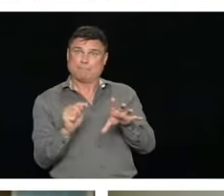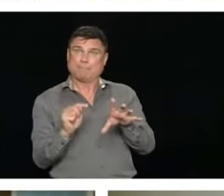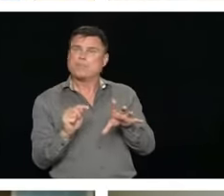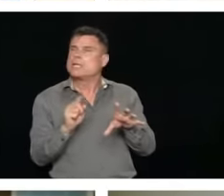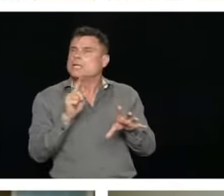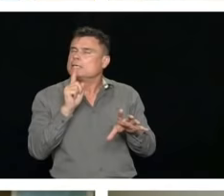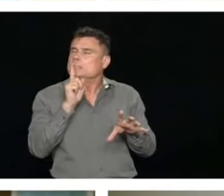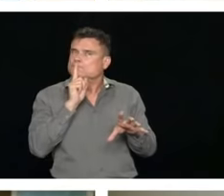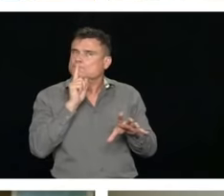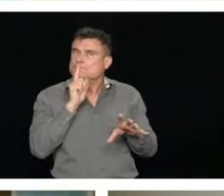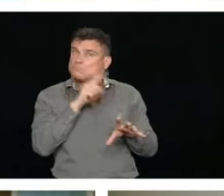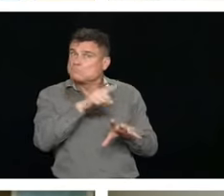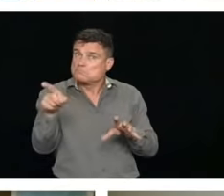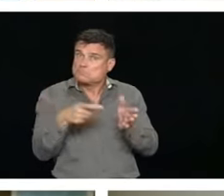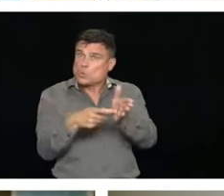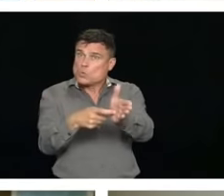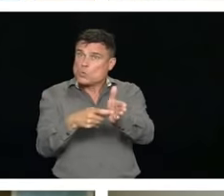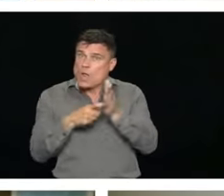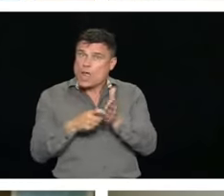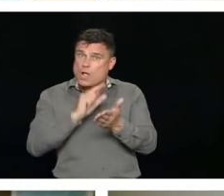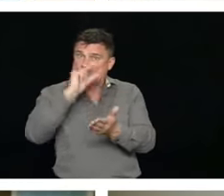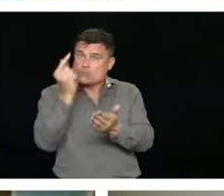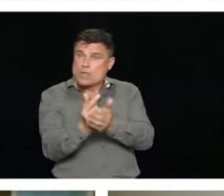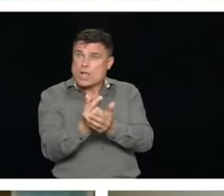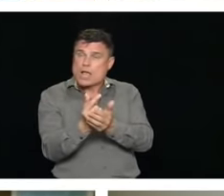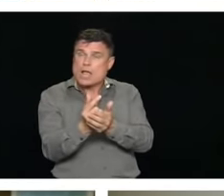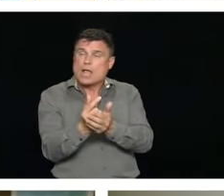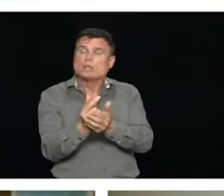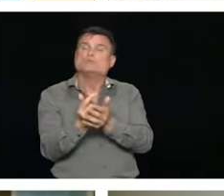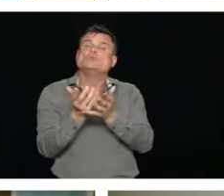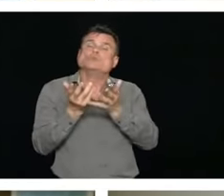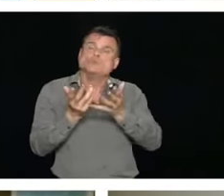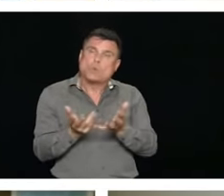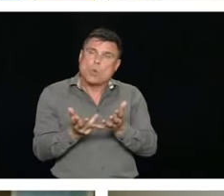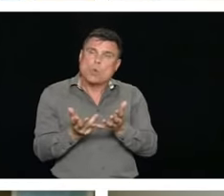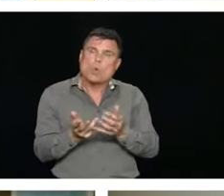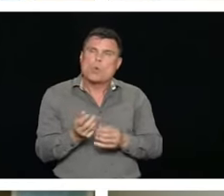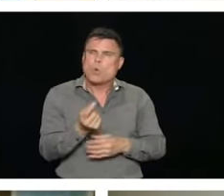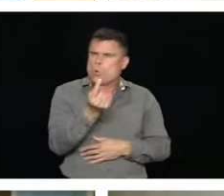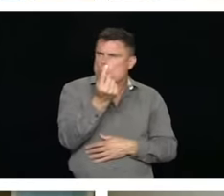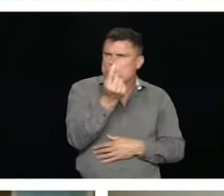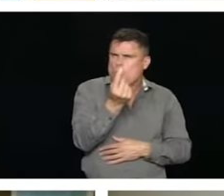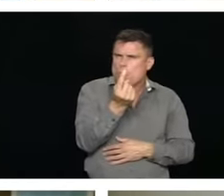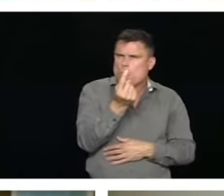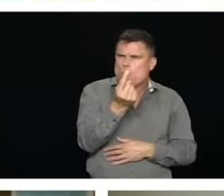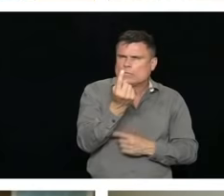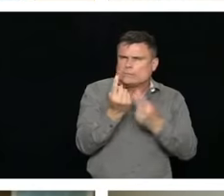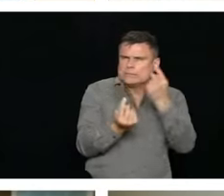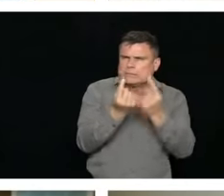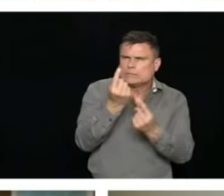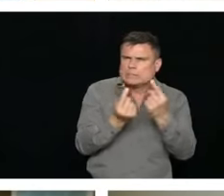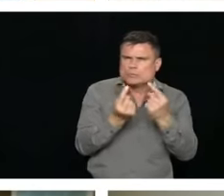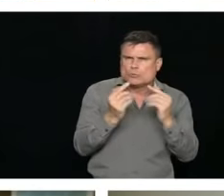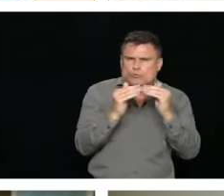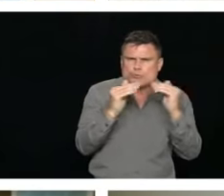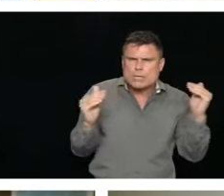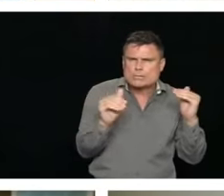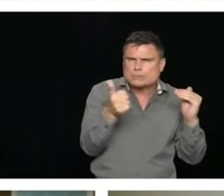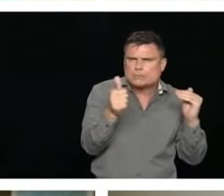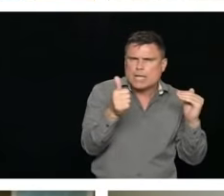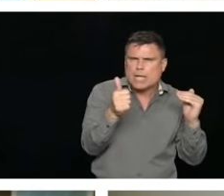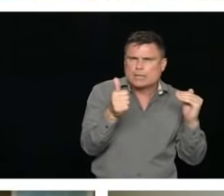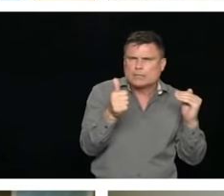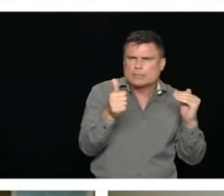is the grade 10 numeracy assessment. Most grade 12s will have completed that because they've had 2 years to do so. But we're looking at a range of